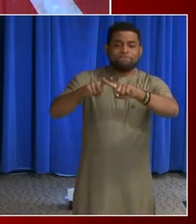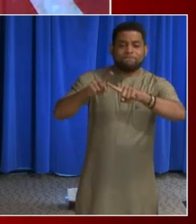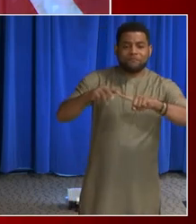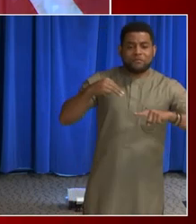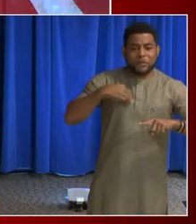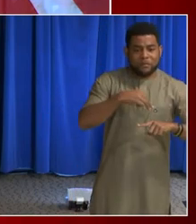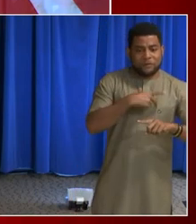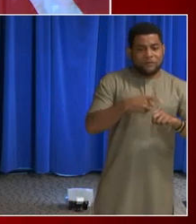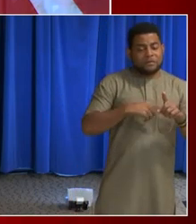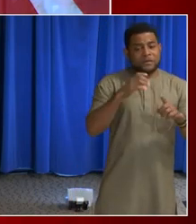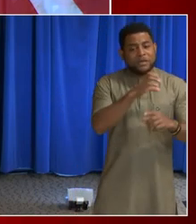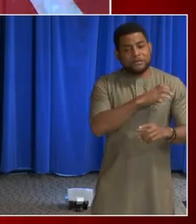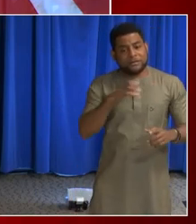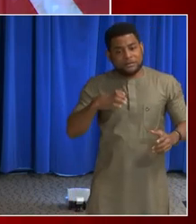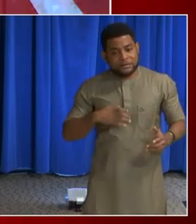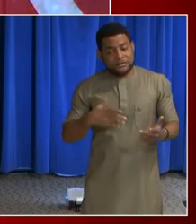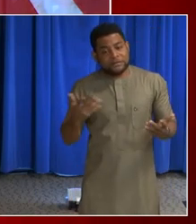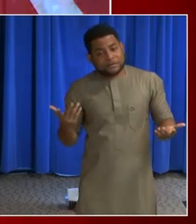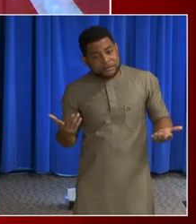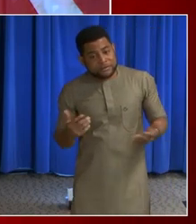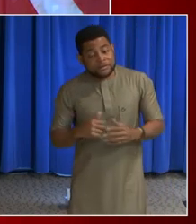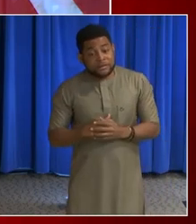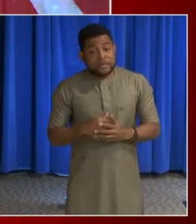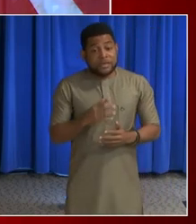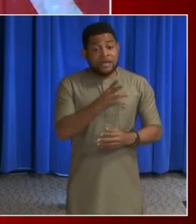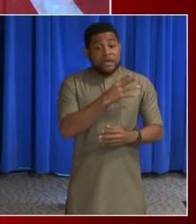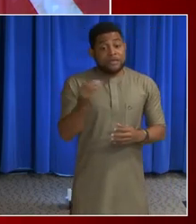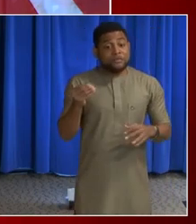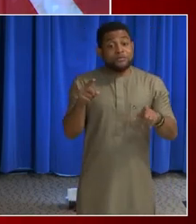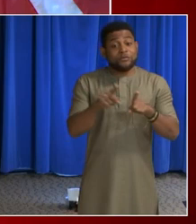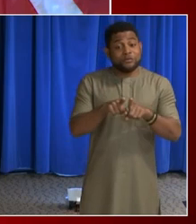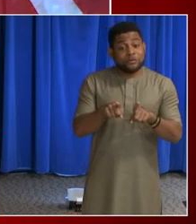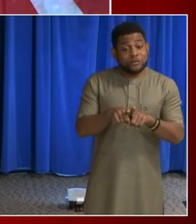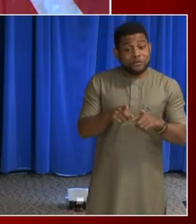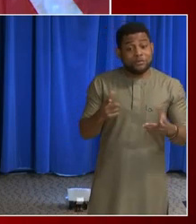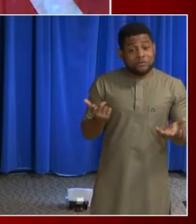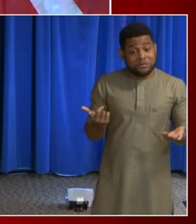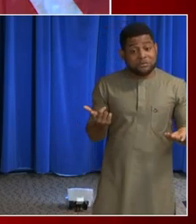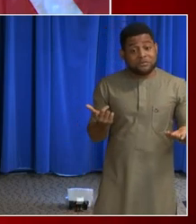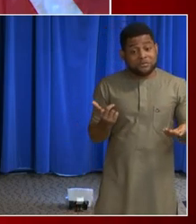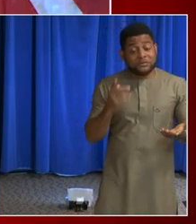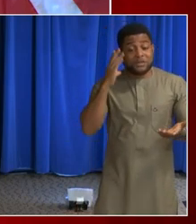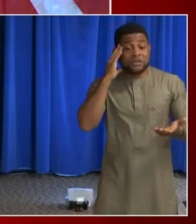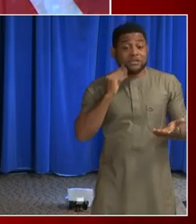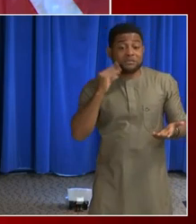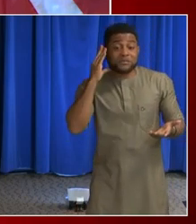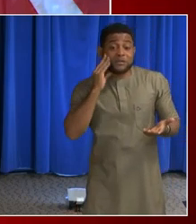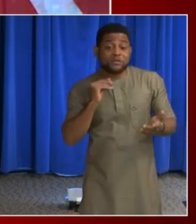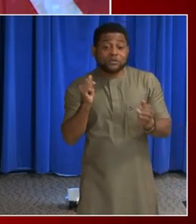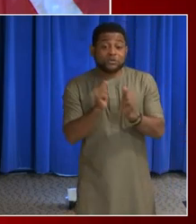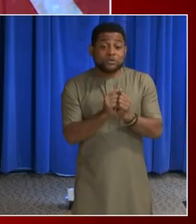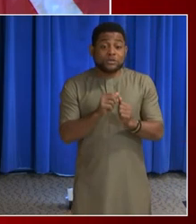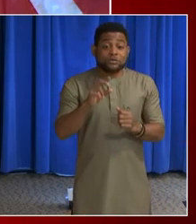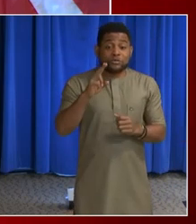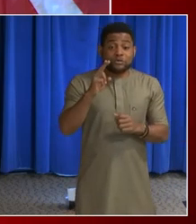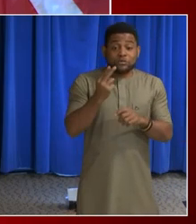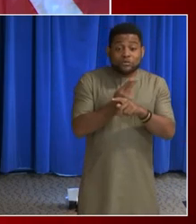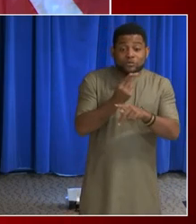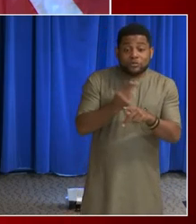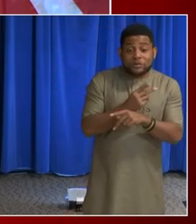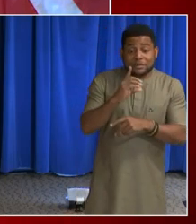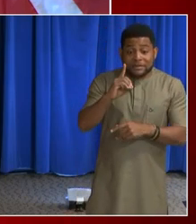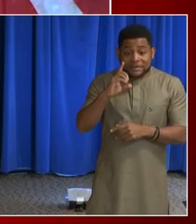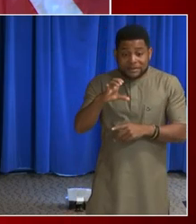Congress. And having had the experience where the use of the DC National Guard was